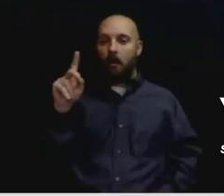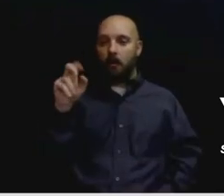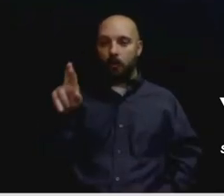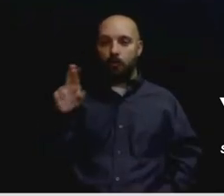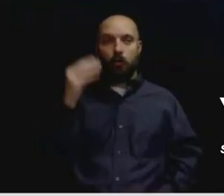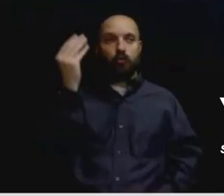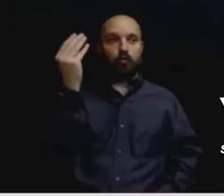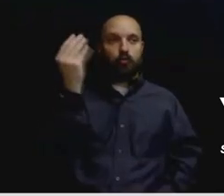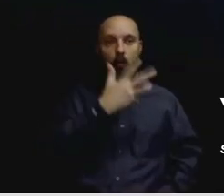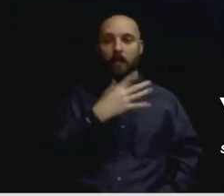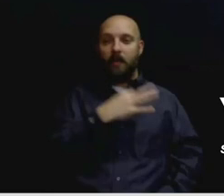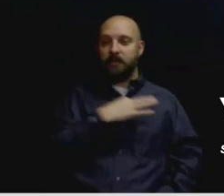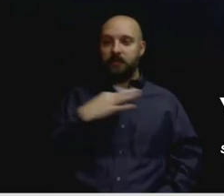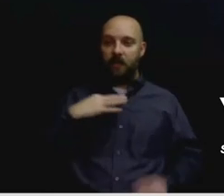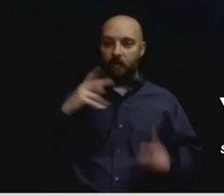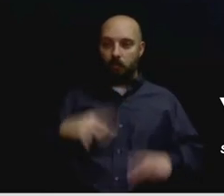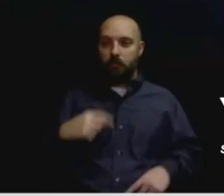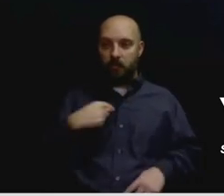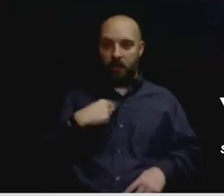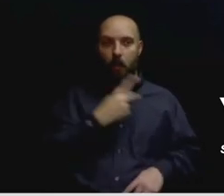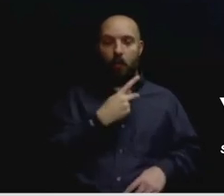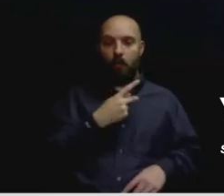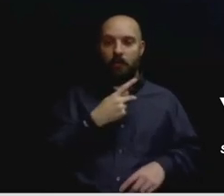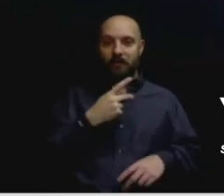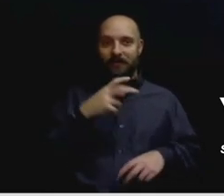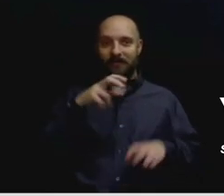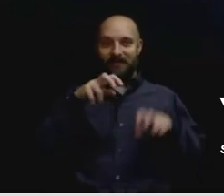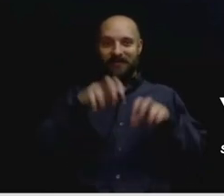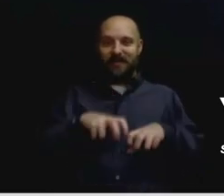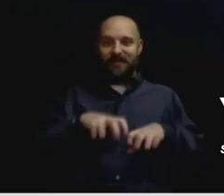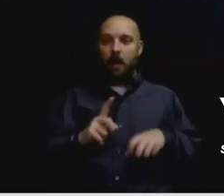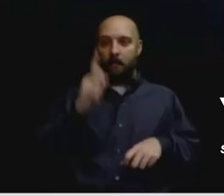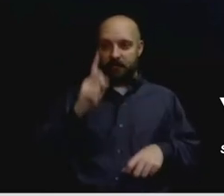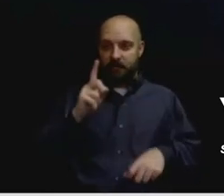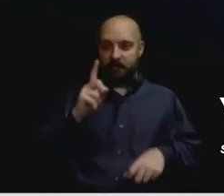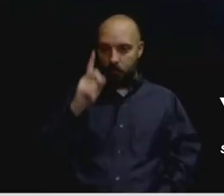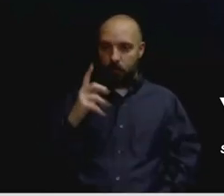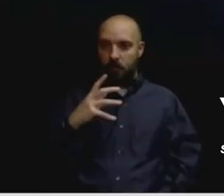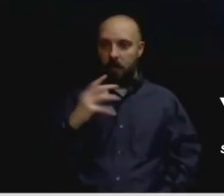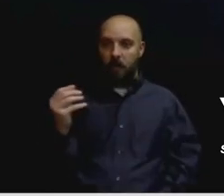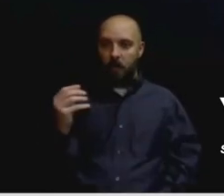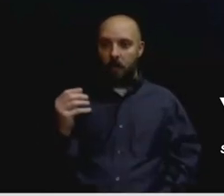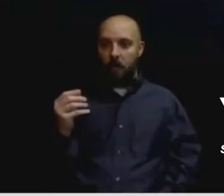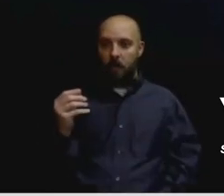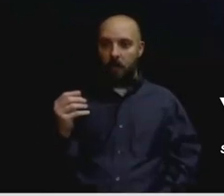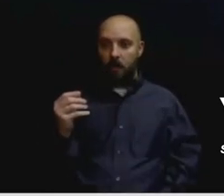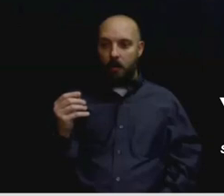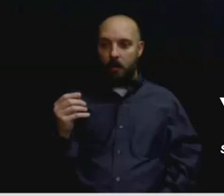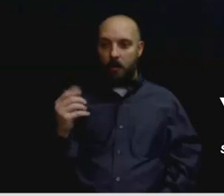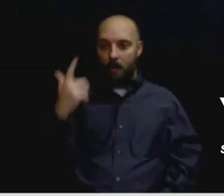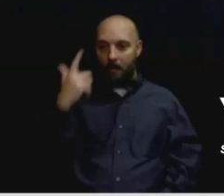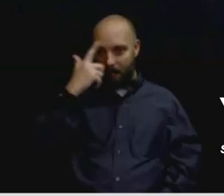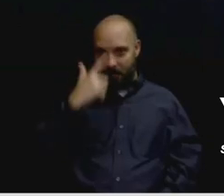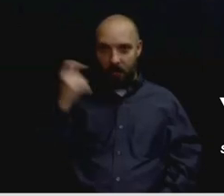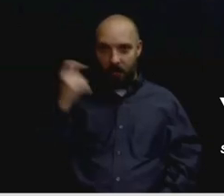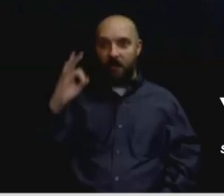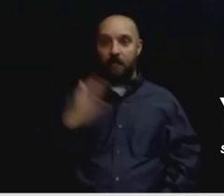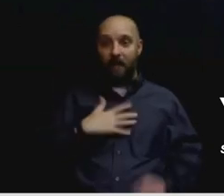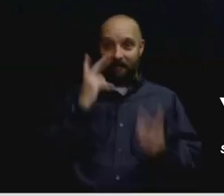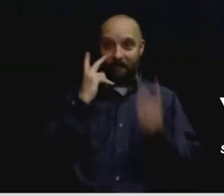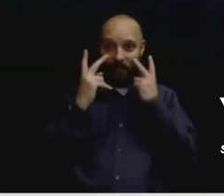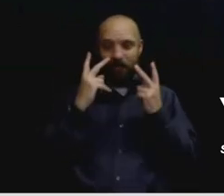staff person and I that we were sitting upstairs in because of my vision, I needed to